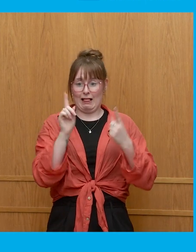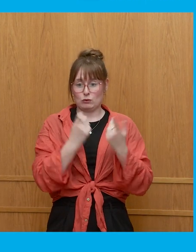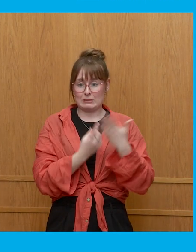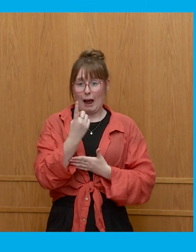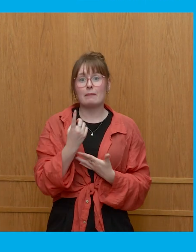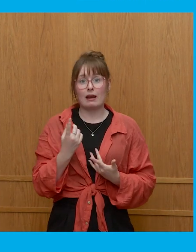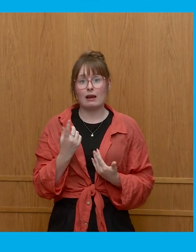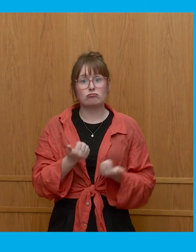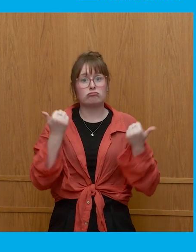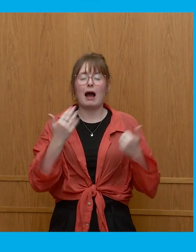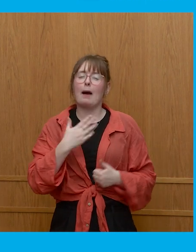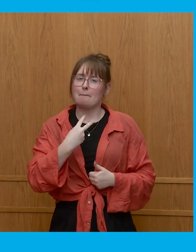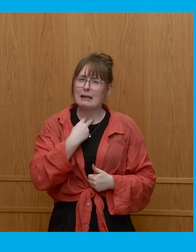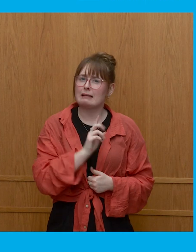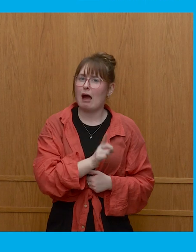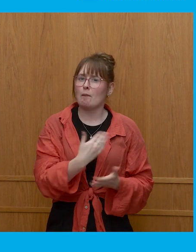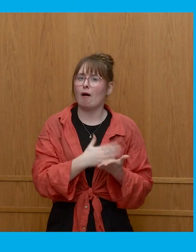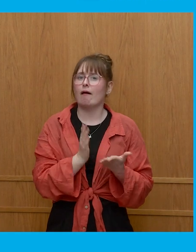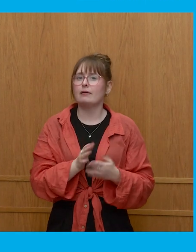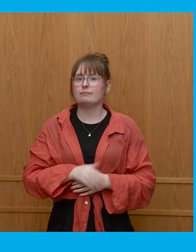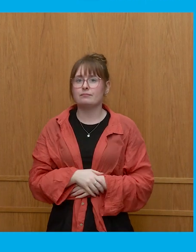good thing. That's the one thing I miss.